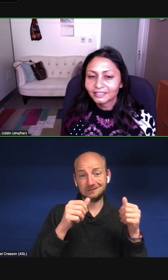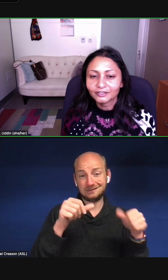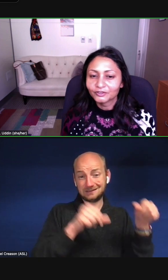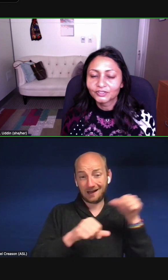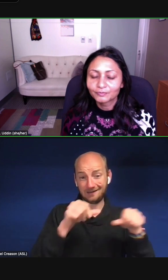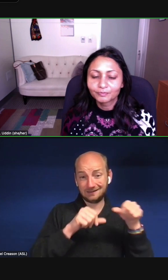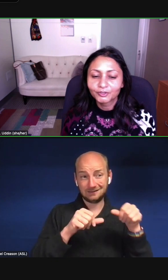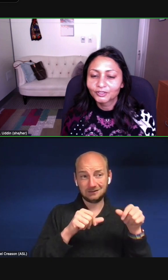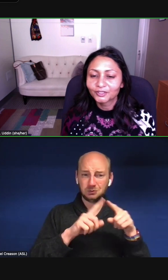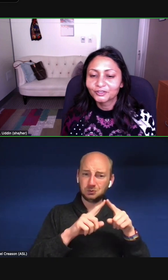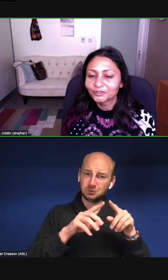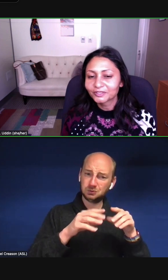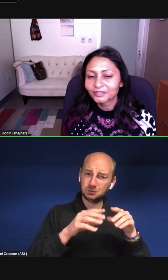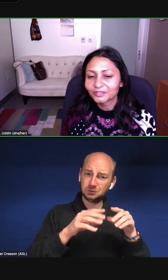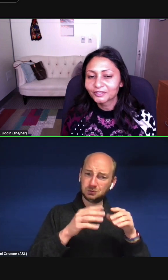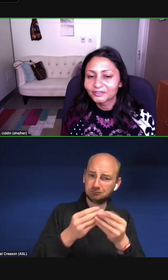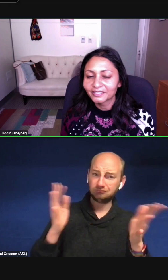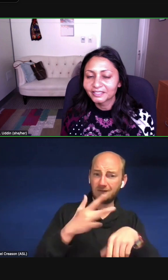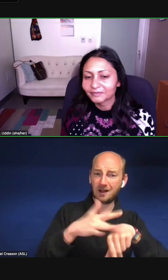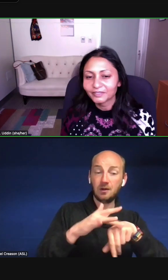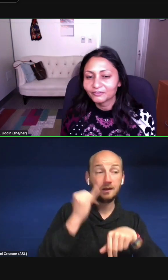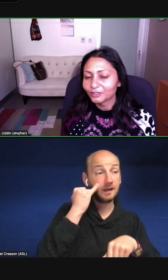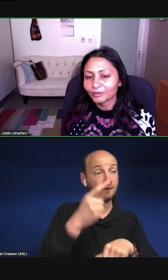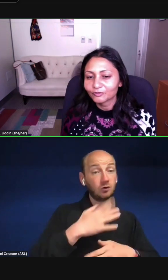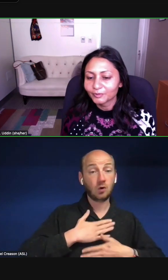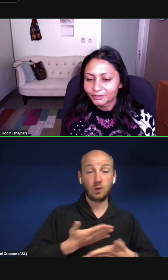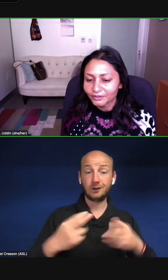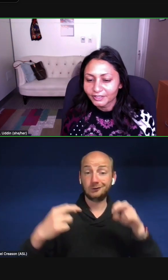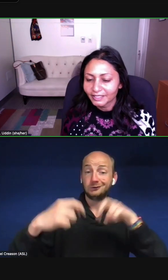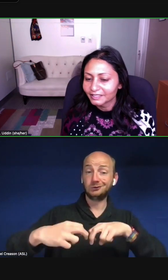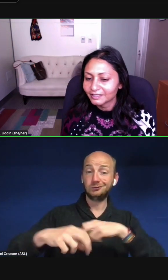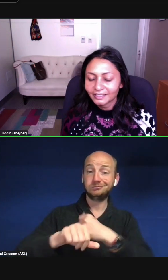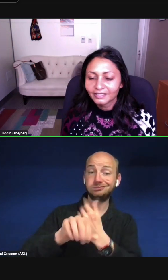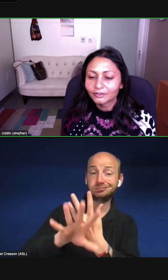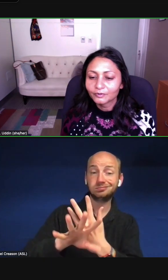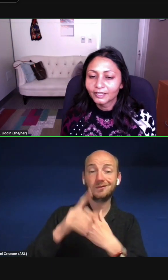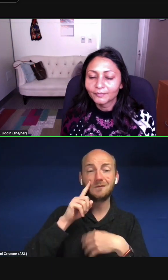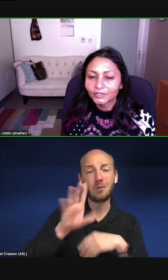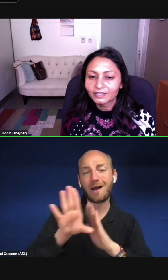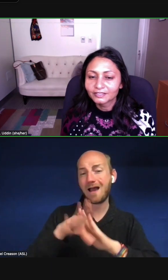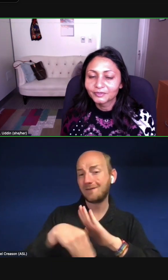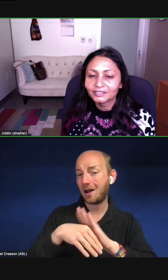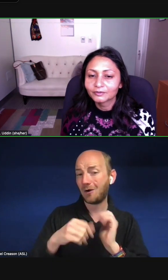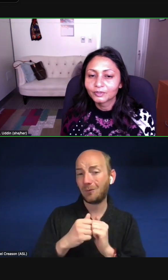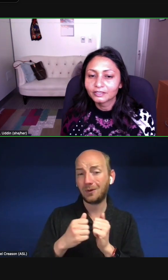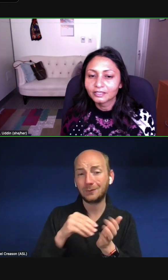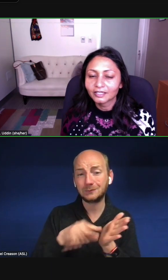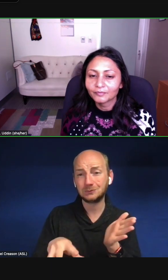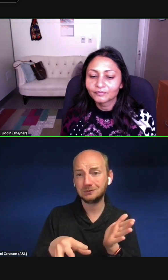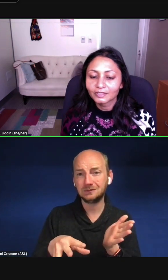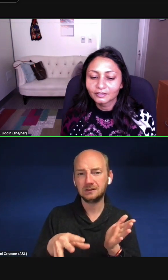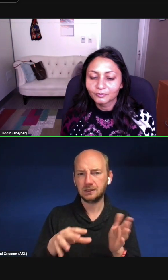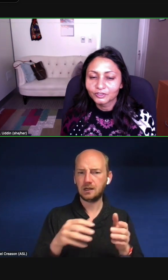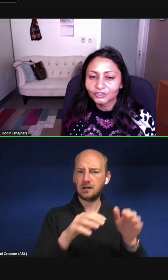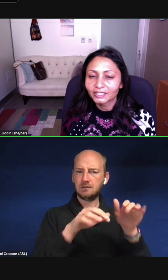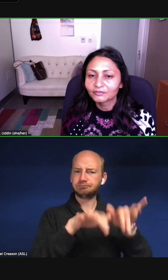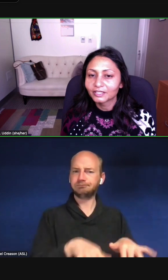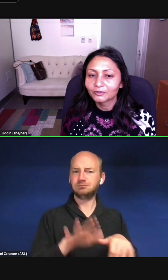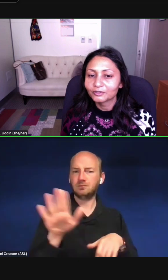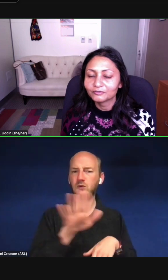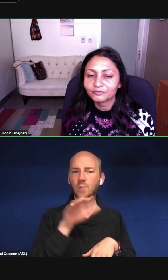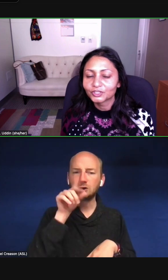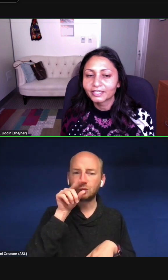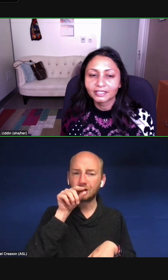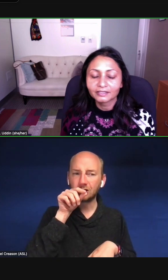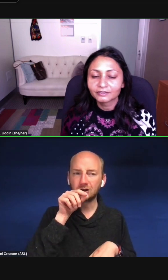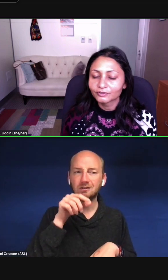student, just put it on your Twitter account. I'm available for mentoring, and it's amazing what what just half an